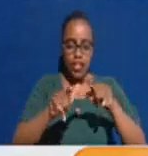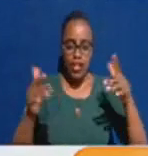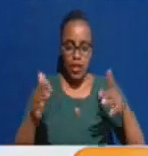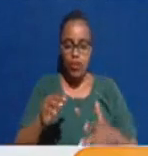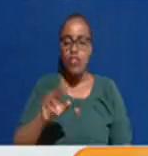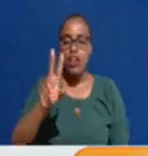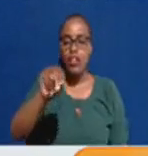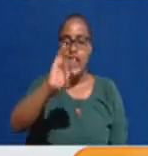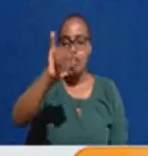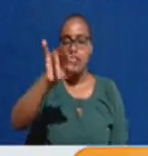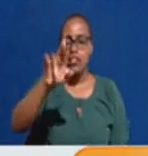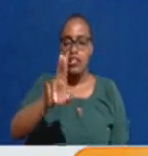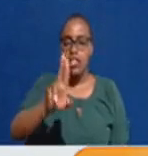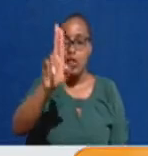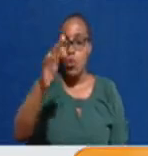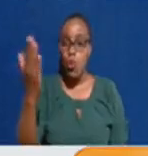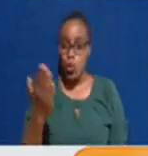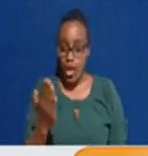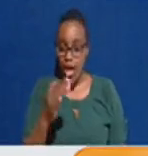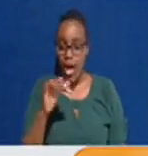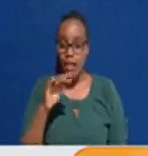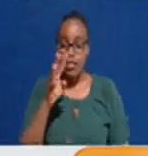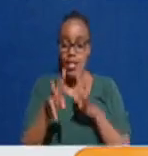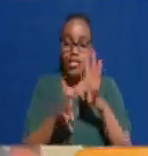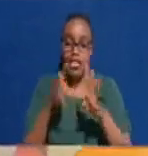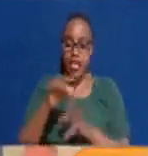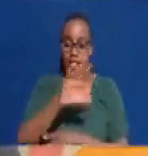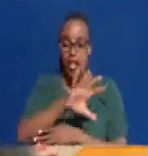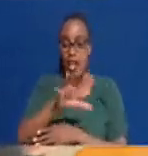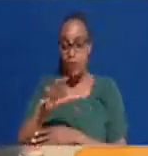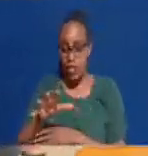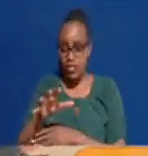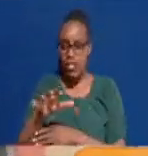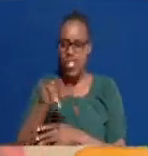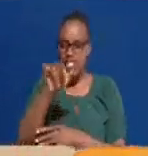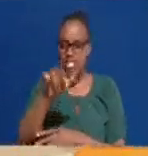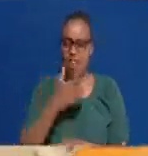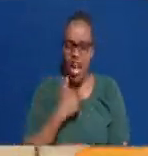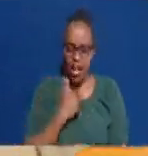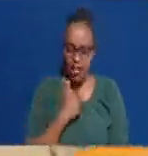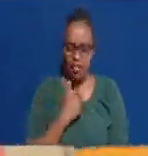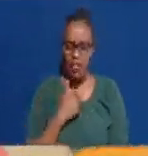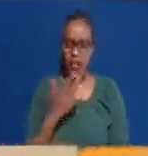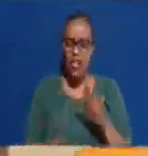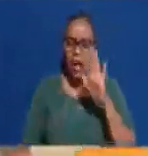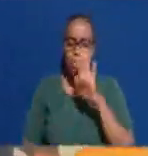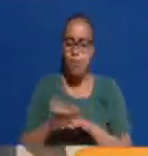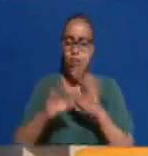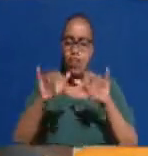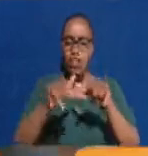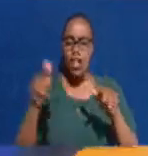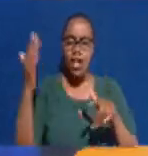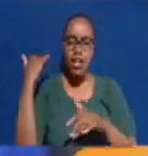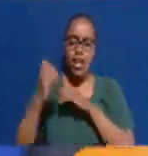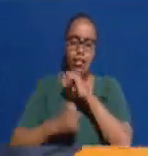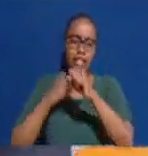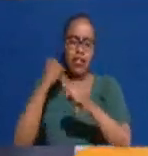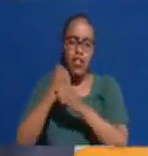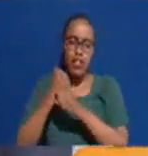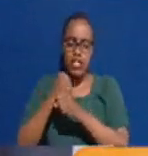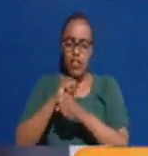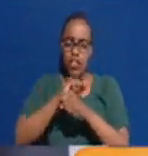Njiru, Kasarani, Nairobi County. That's right. A group that was forcibly evicted from the land last year at the height of